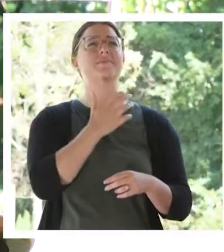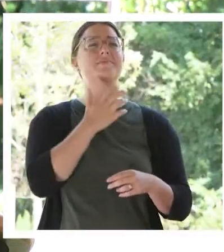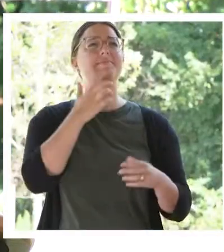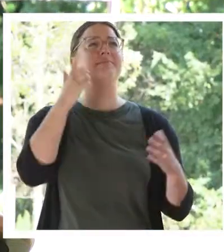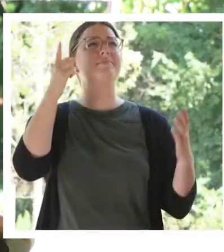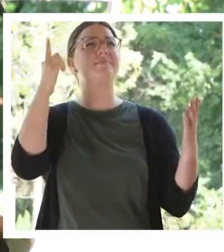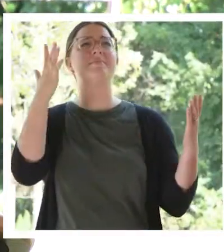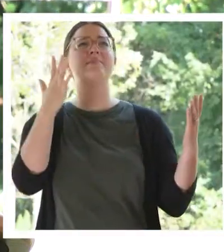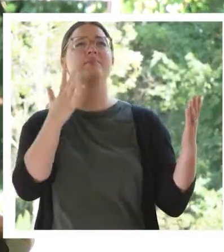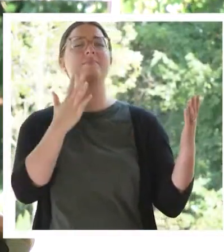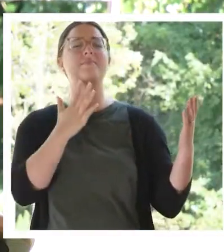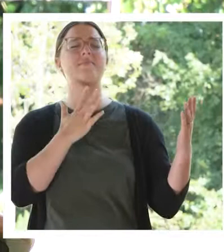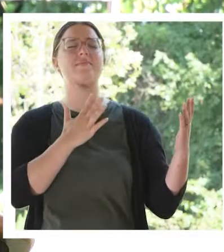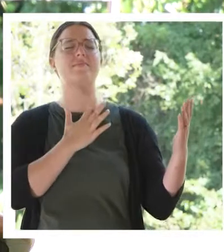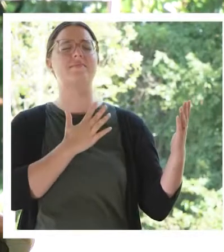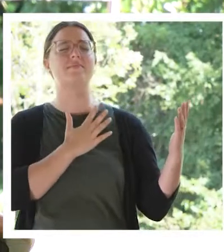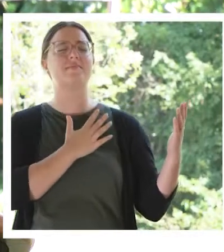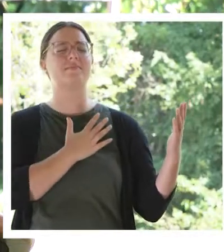Amazing